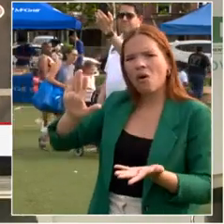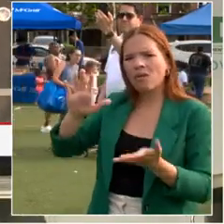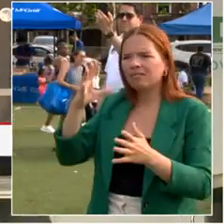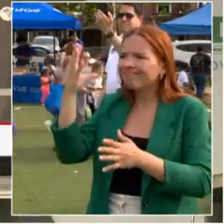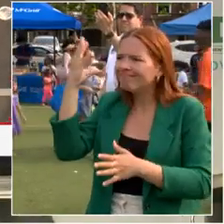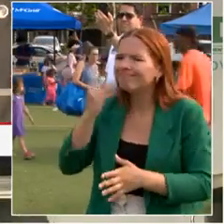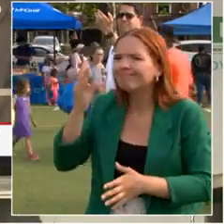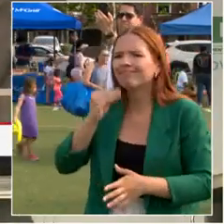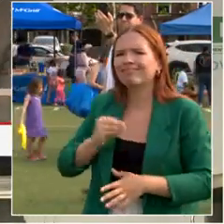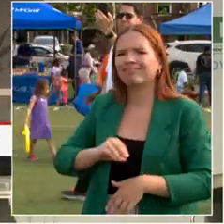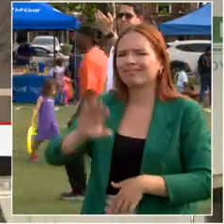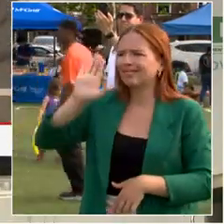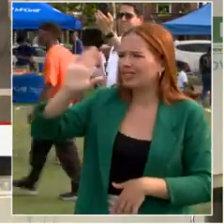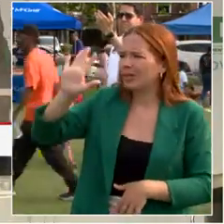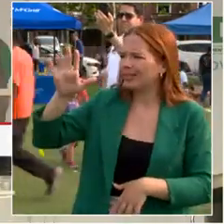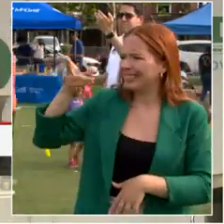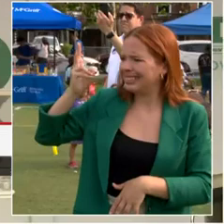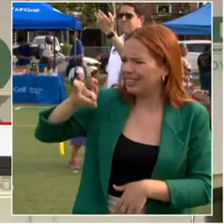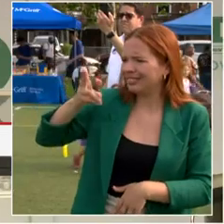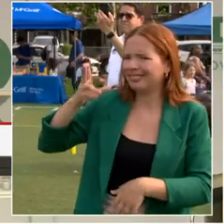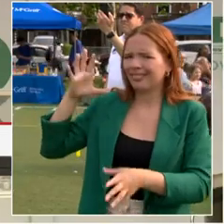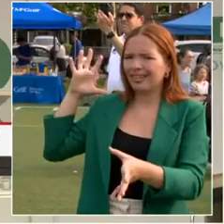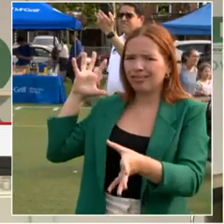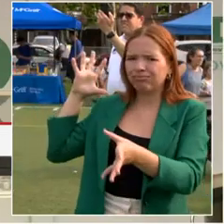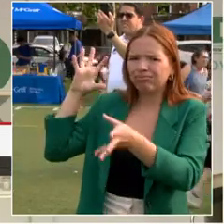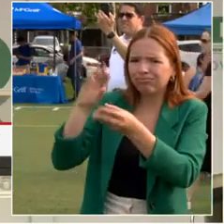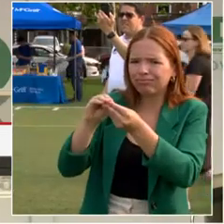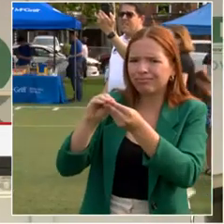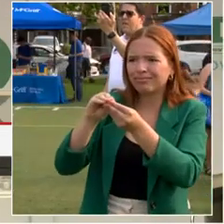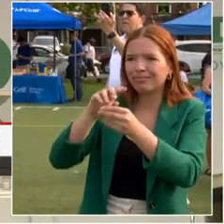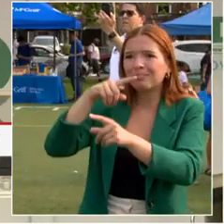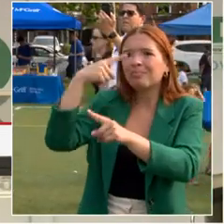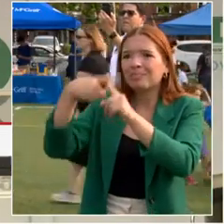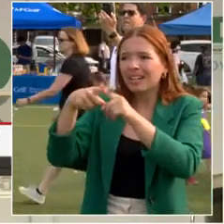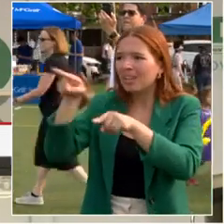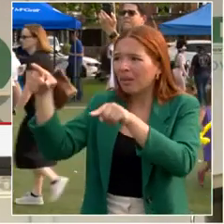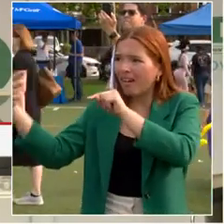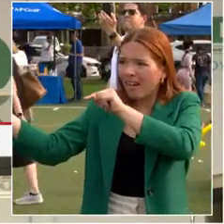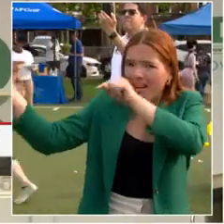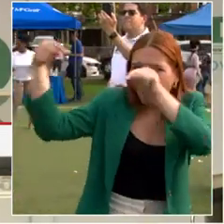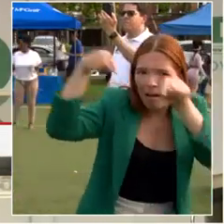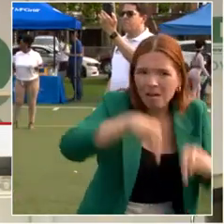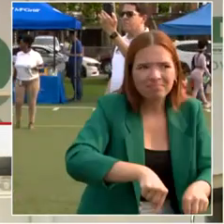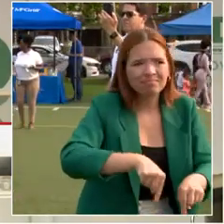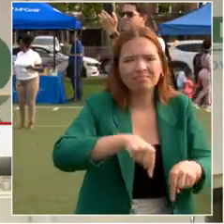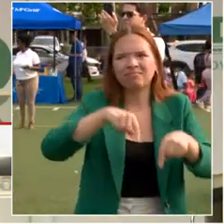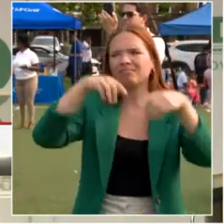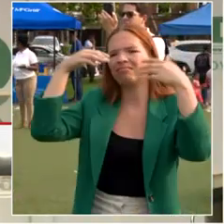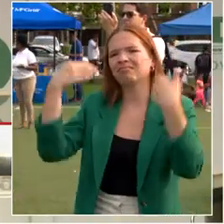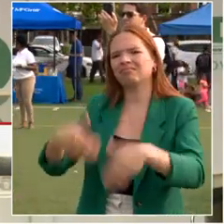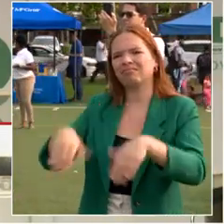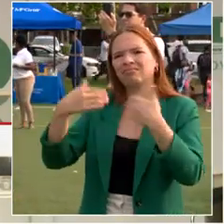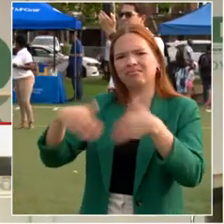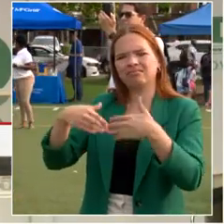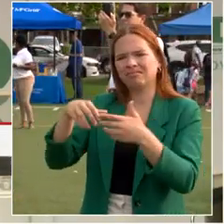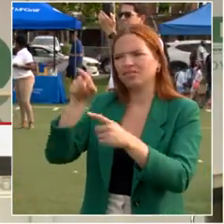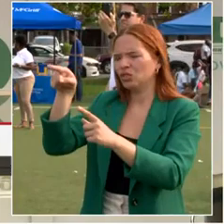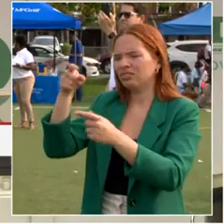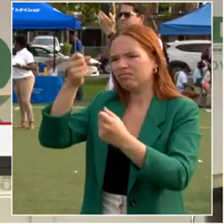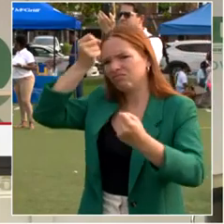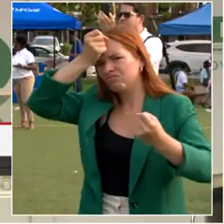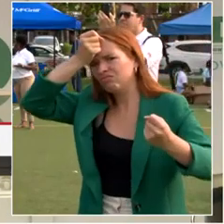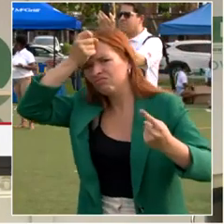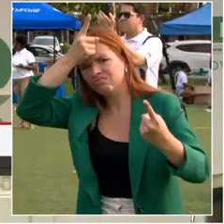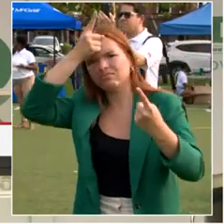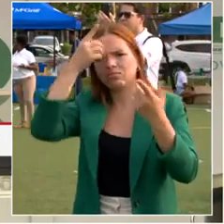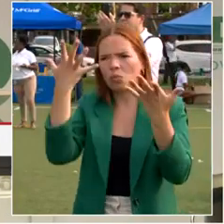and her remarks demonstrate that she understands just how important it is for her and her